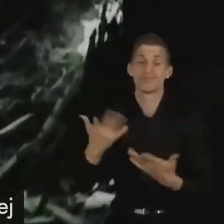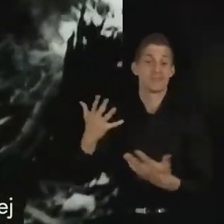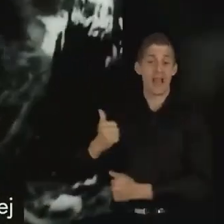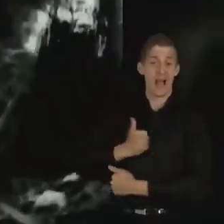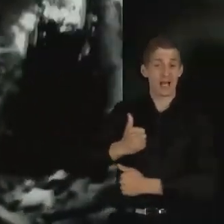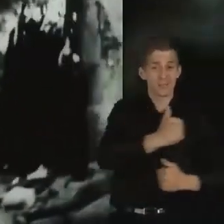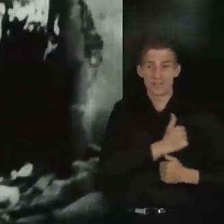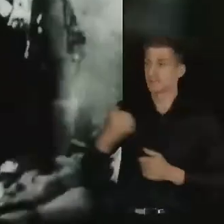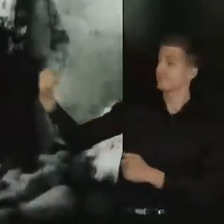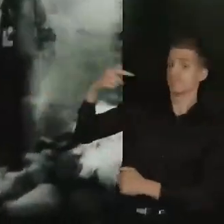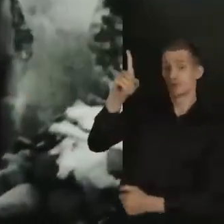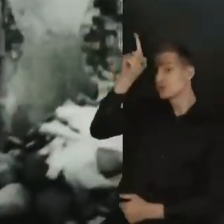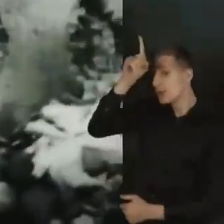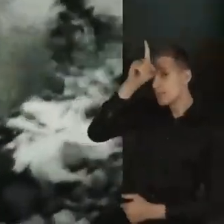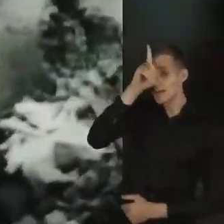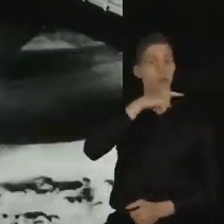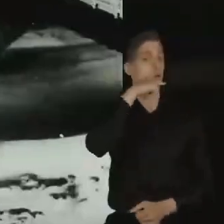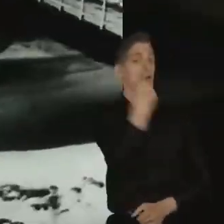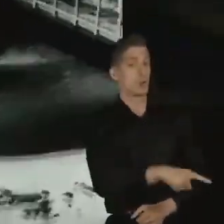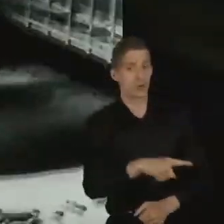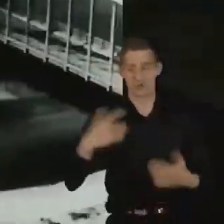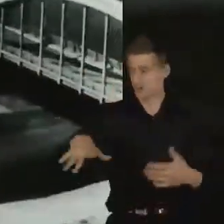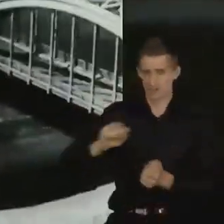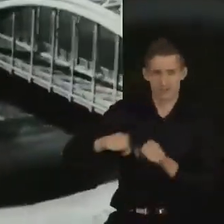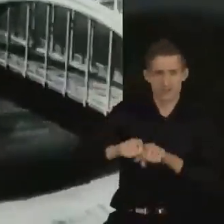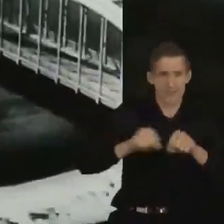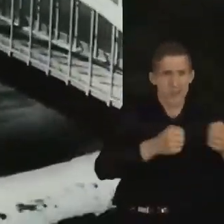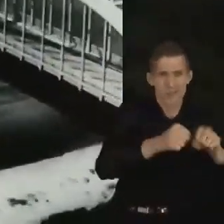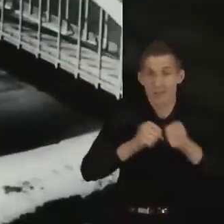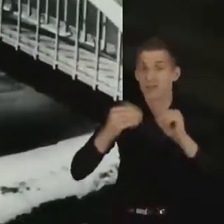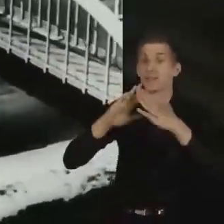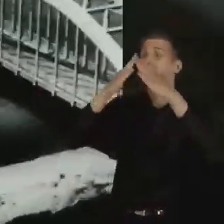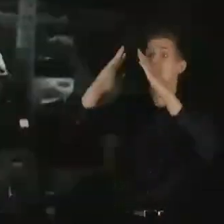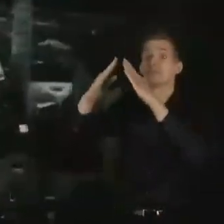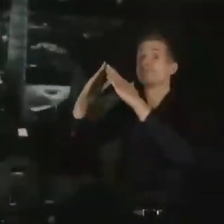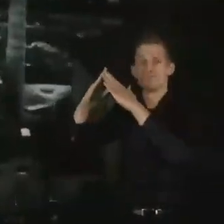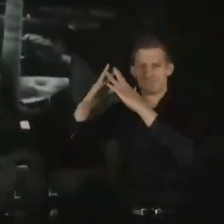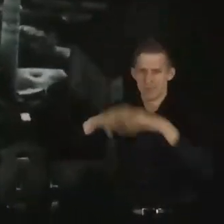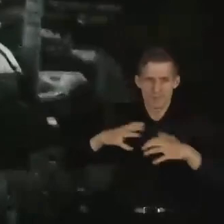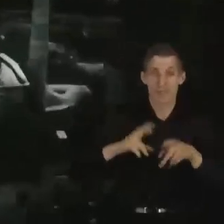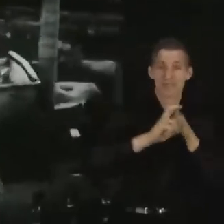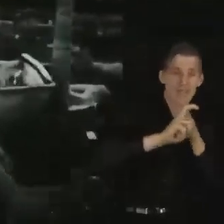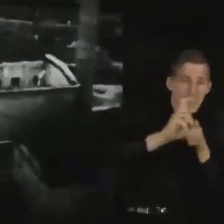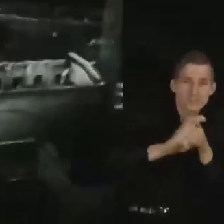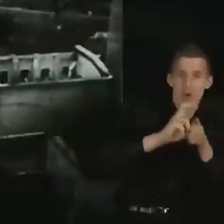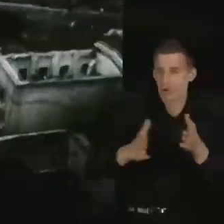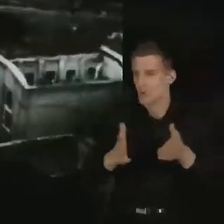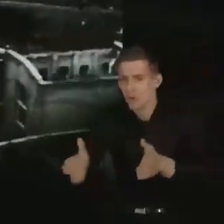Soviet armies. Not only buildings were destroyed, but also the whole infrastructure and even